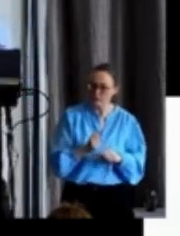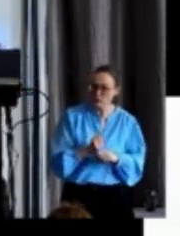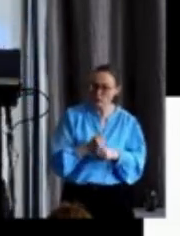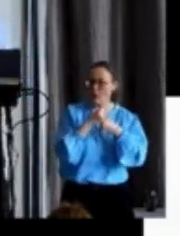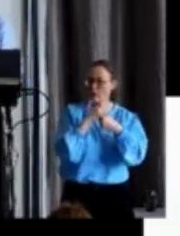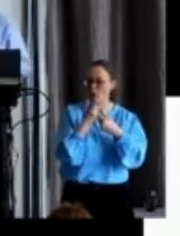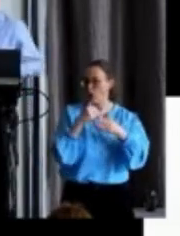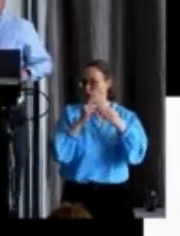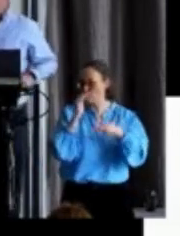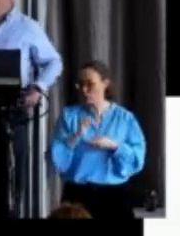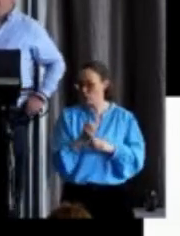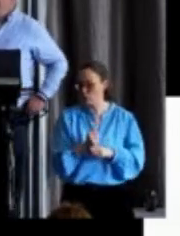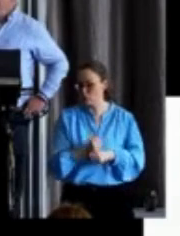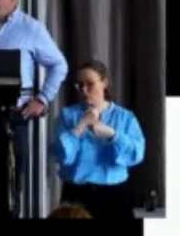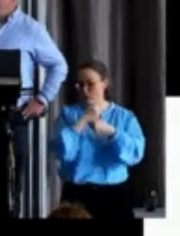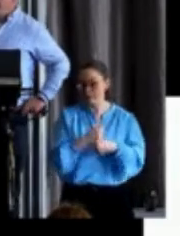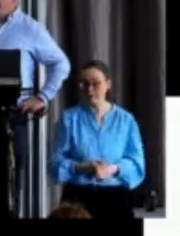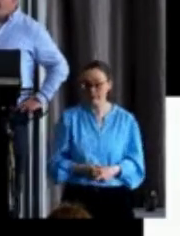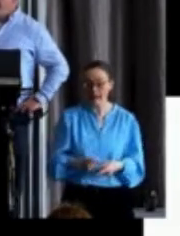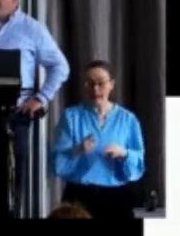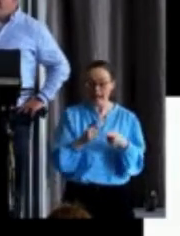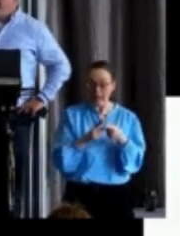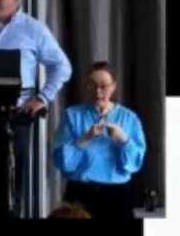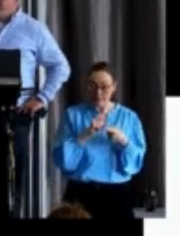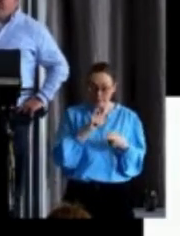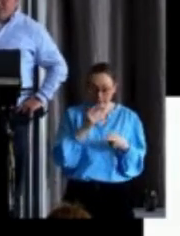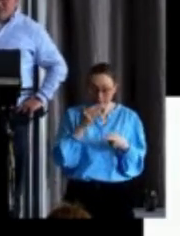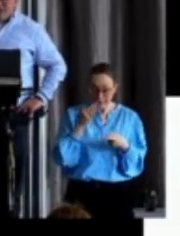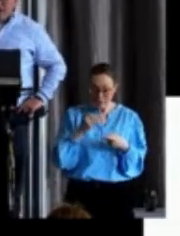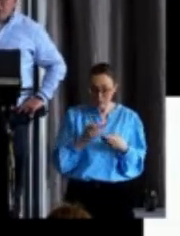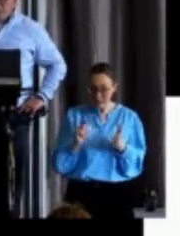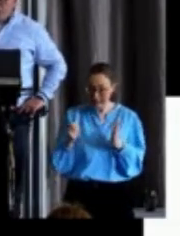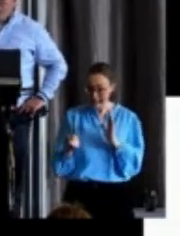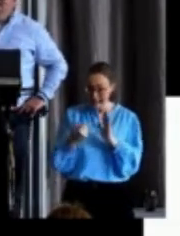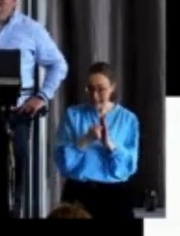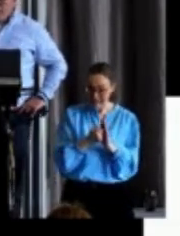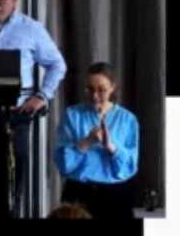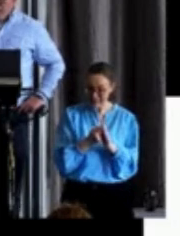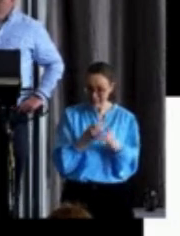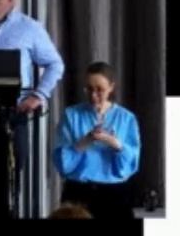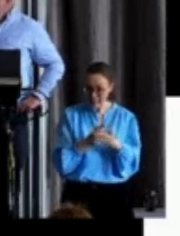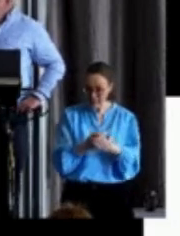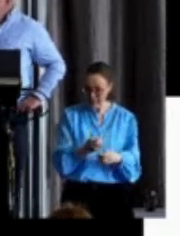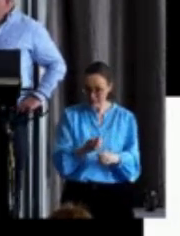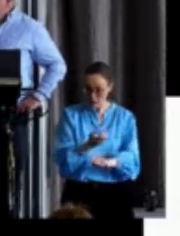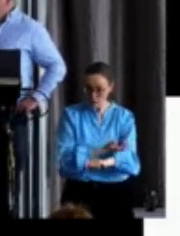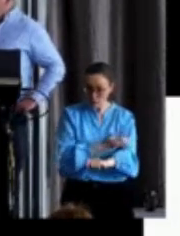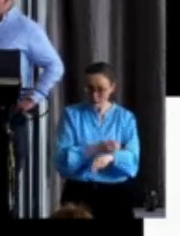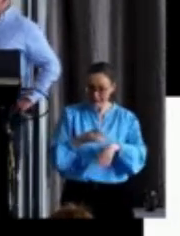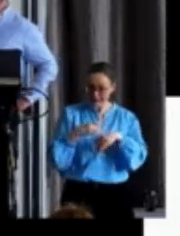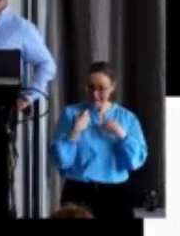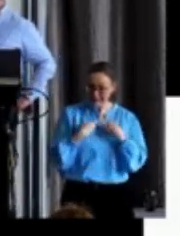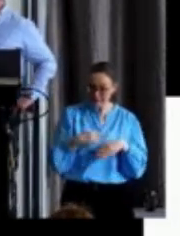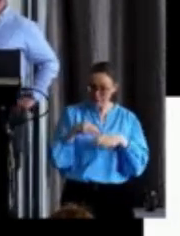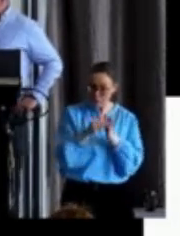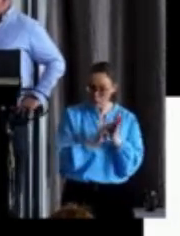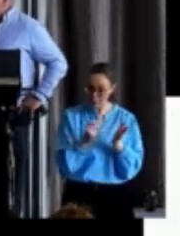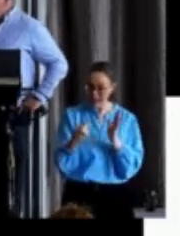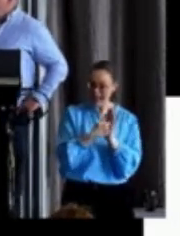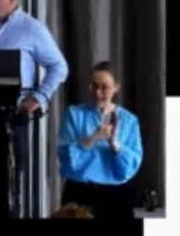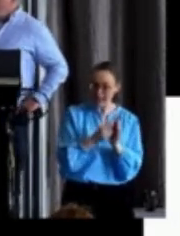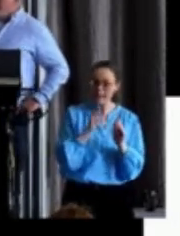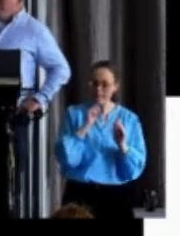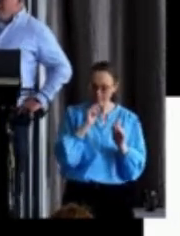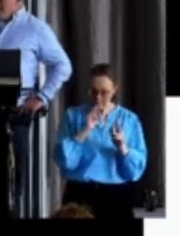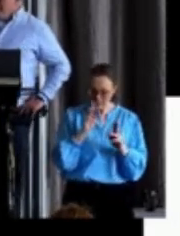we can move towards having epilepsy as part of the Chronic Disease Management Programme, you're moving towards an established pattern